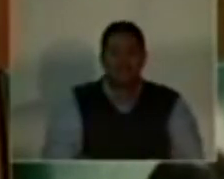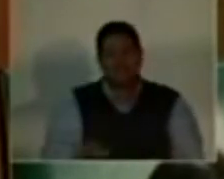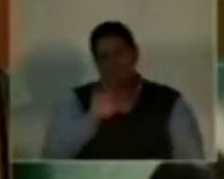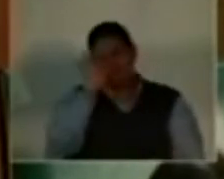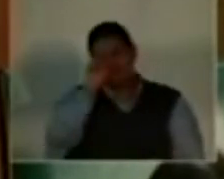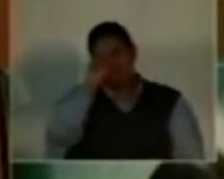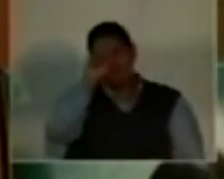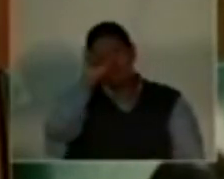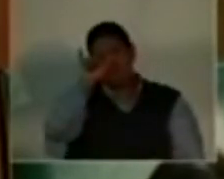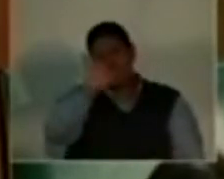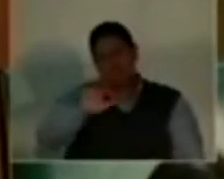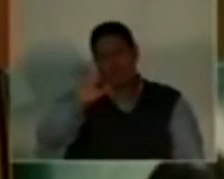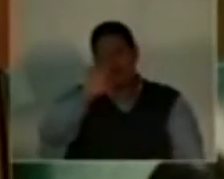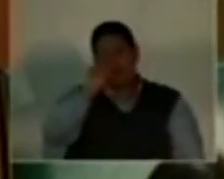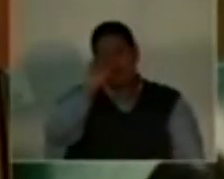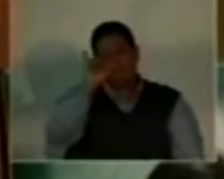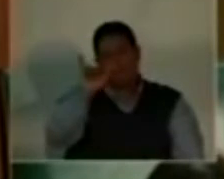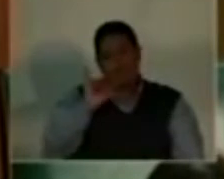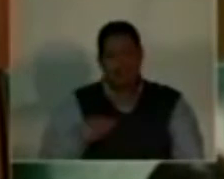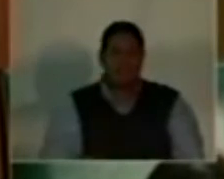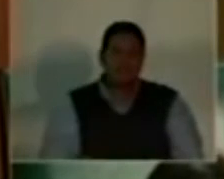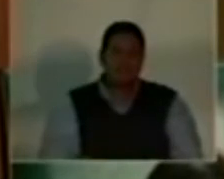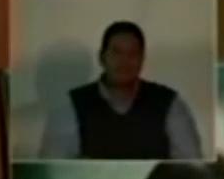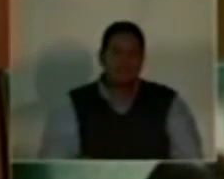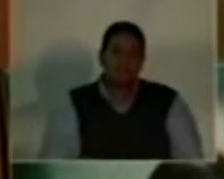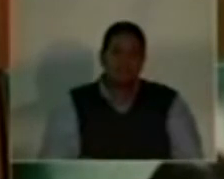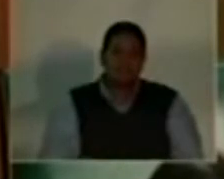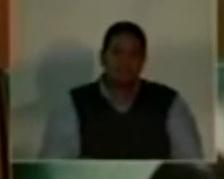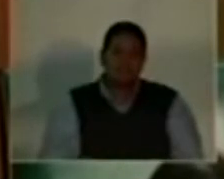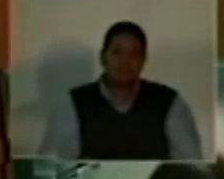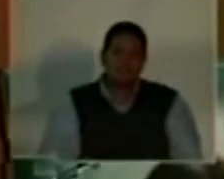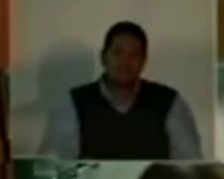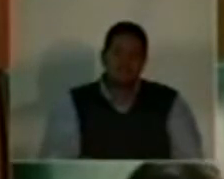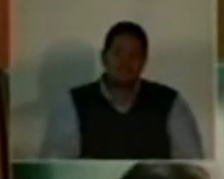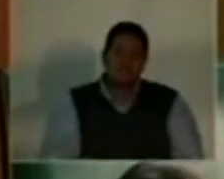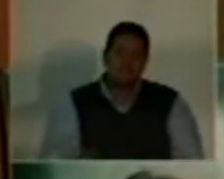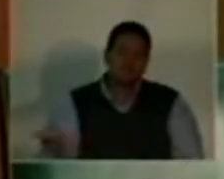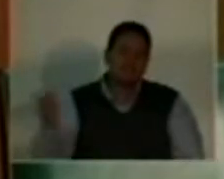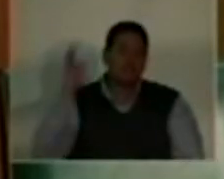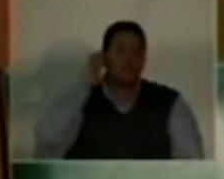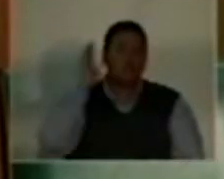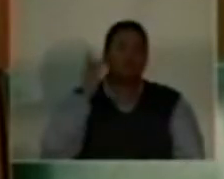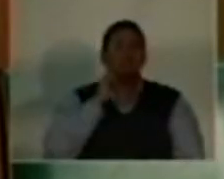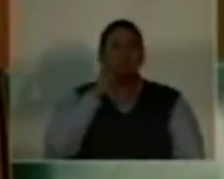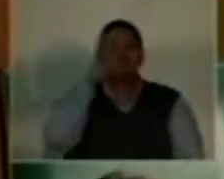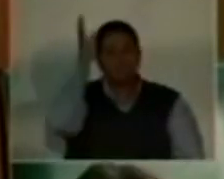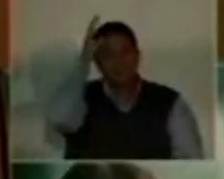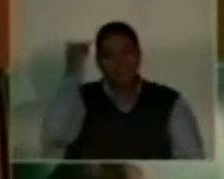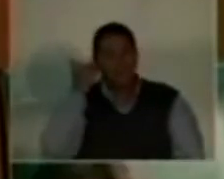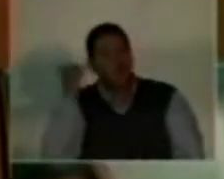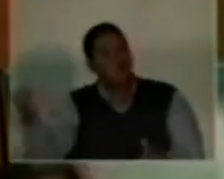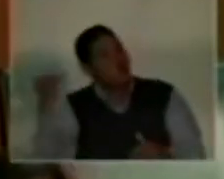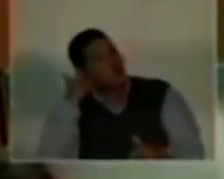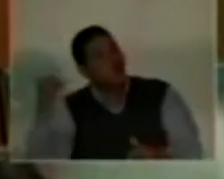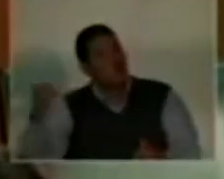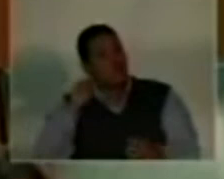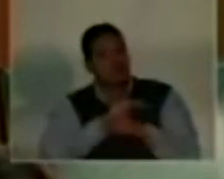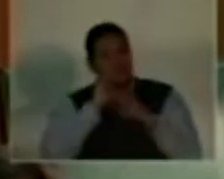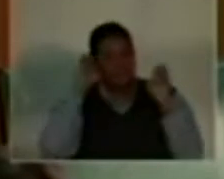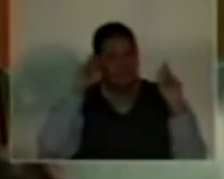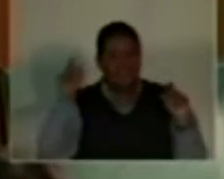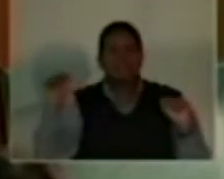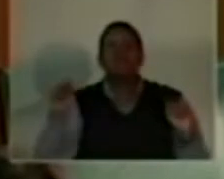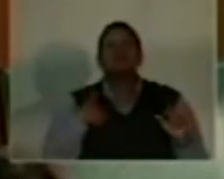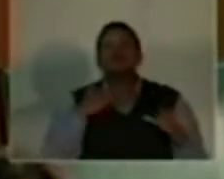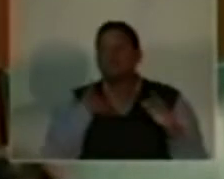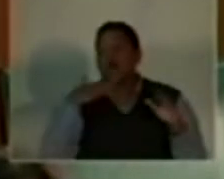thereabouts, there would be a deluge, and Minister, you know this, of parents calling you. Can you get